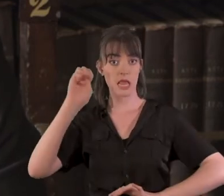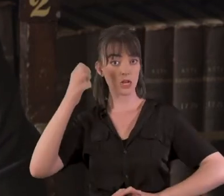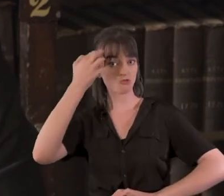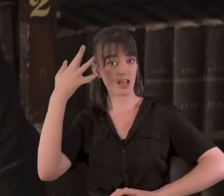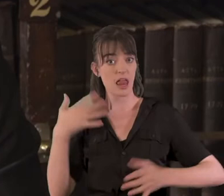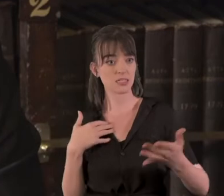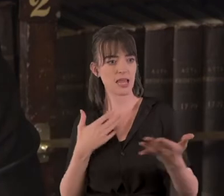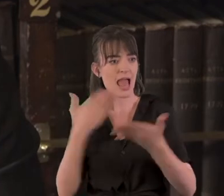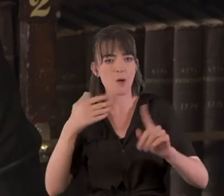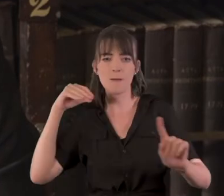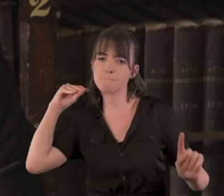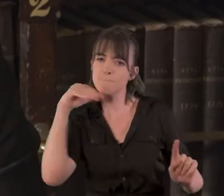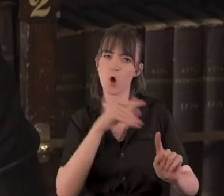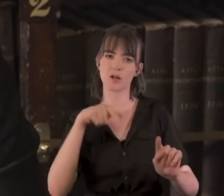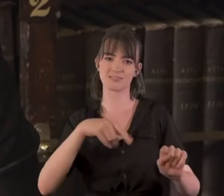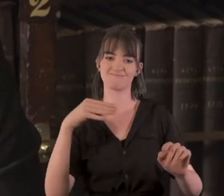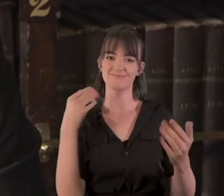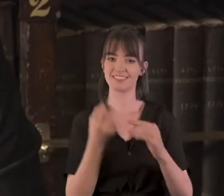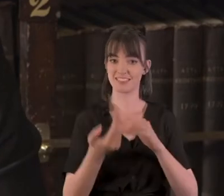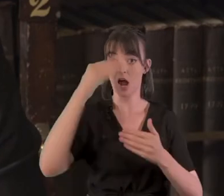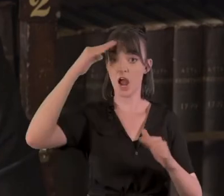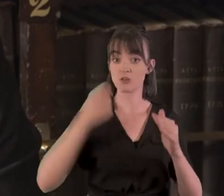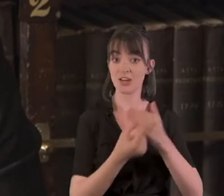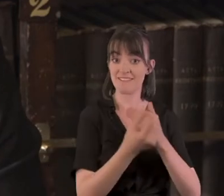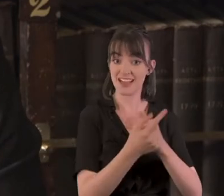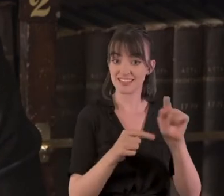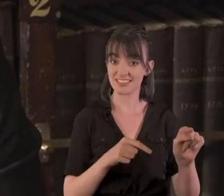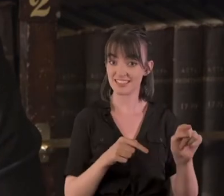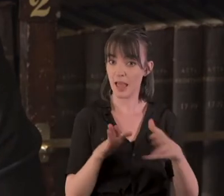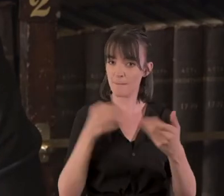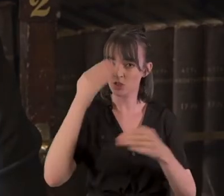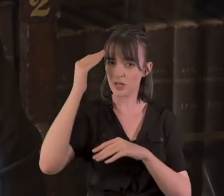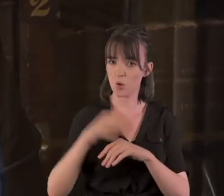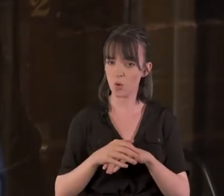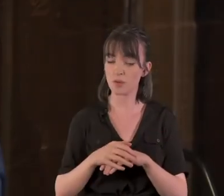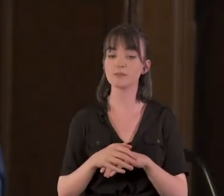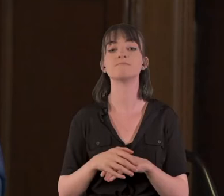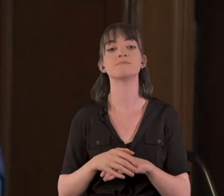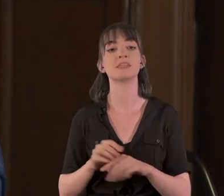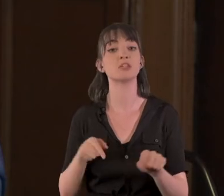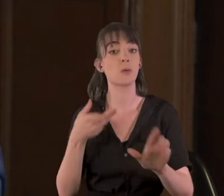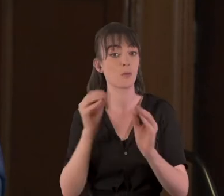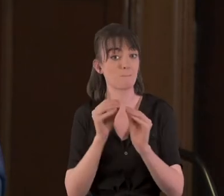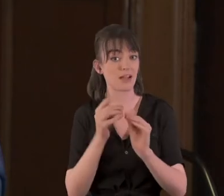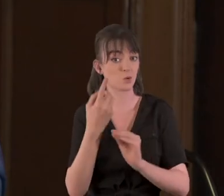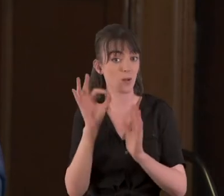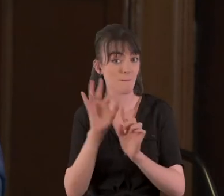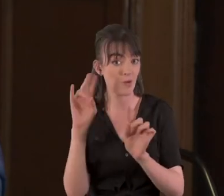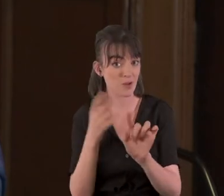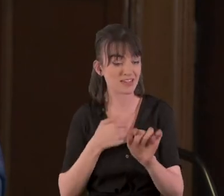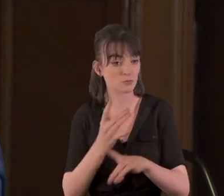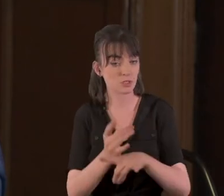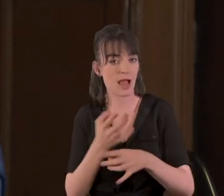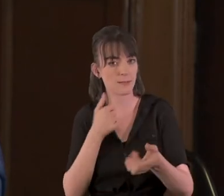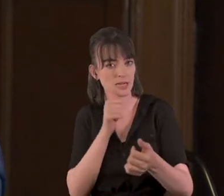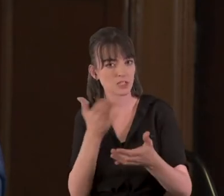how much is known about it in Britain today, do you think? You've made a point in passing, which helps to answer some of our previous questions, because you said